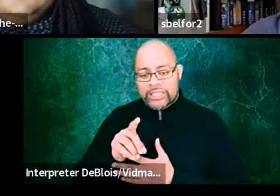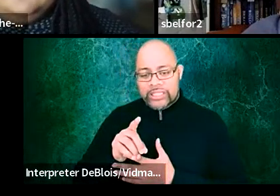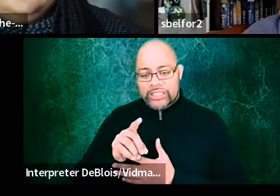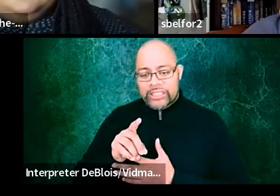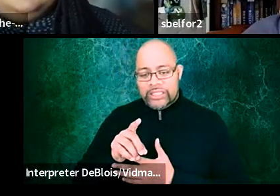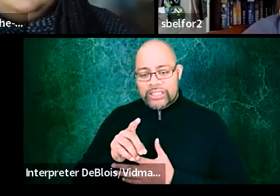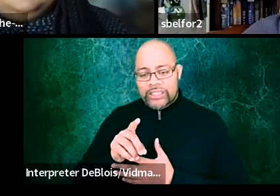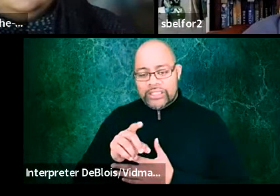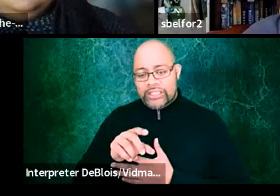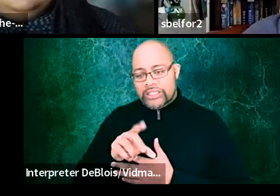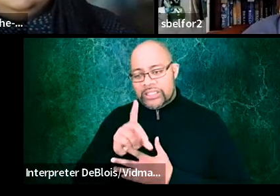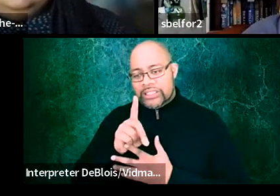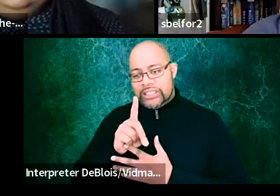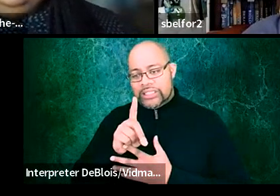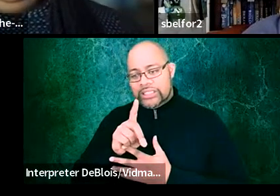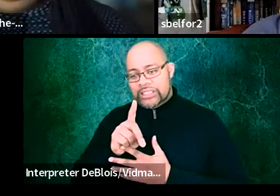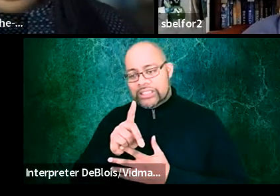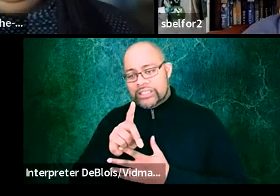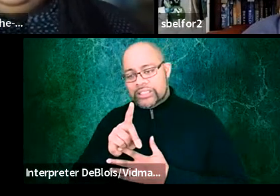Demonier?